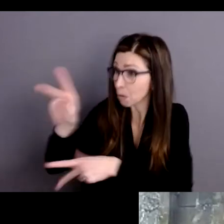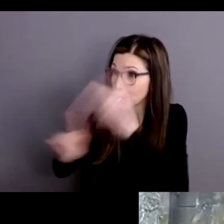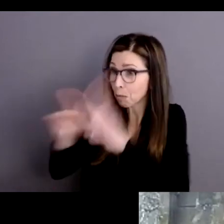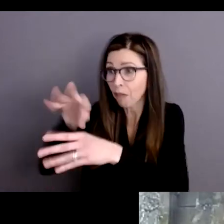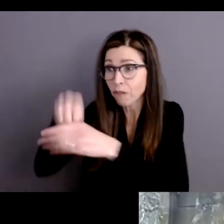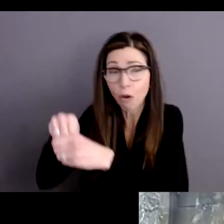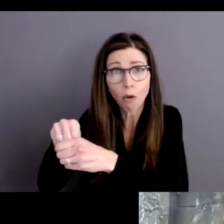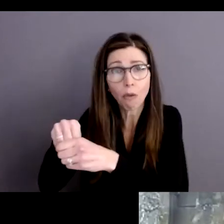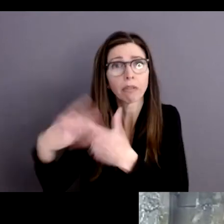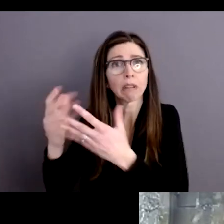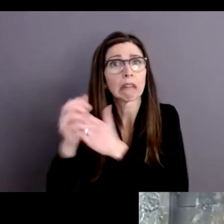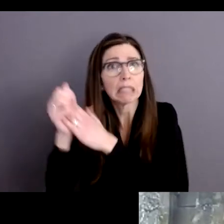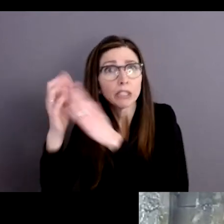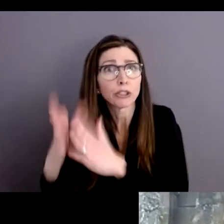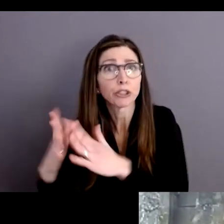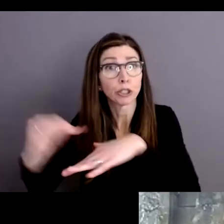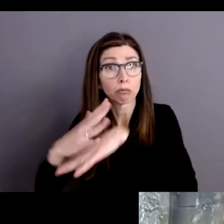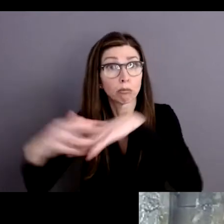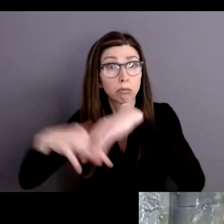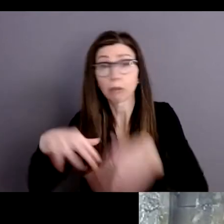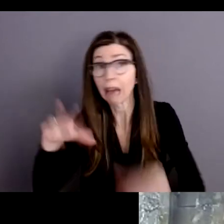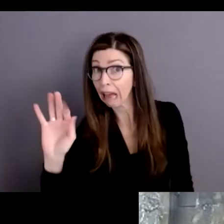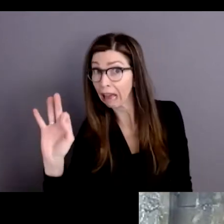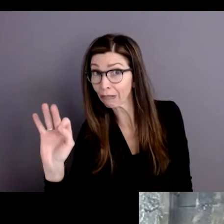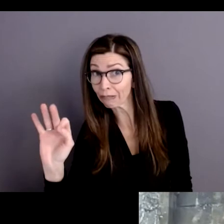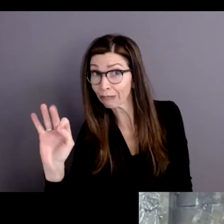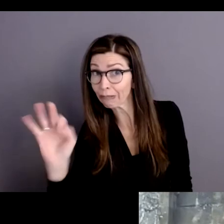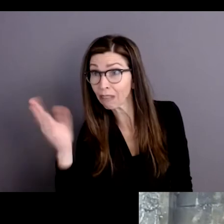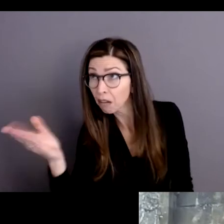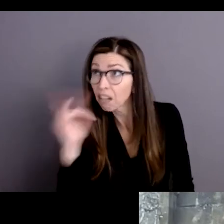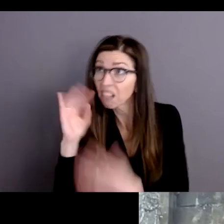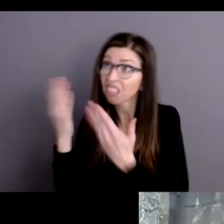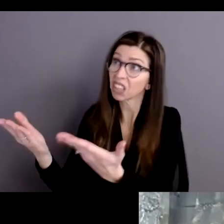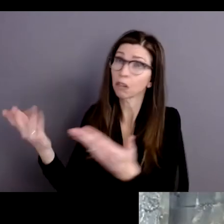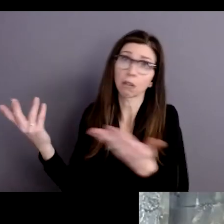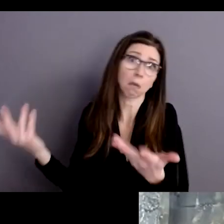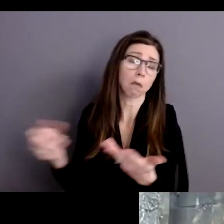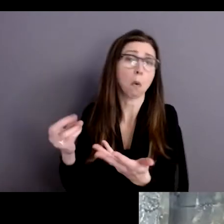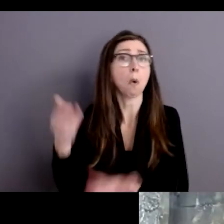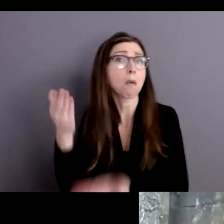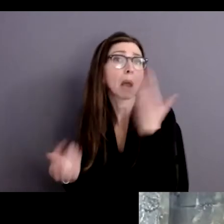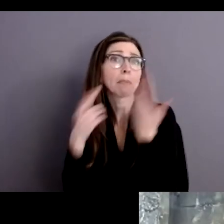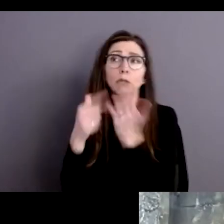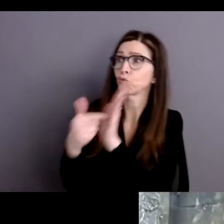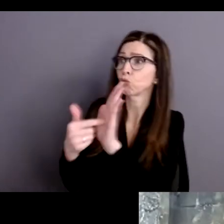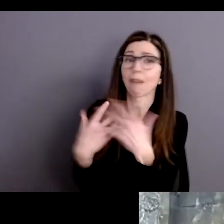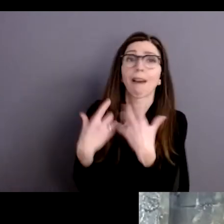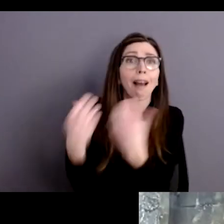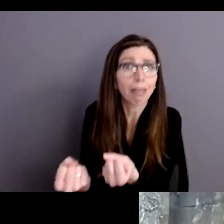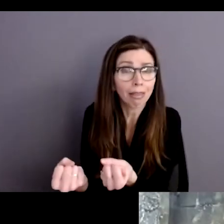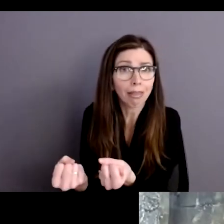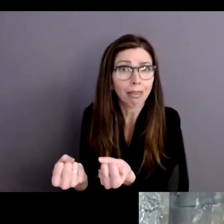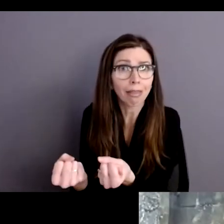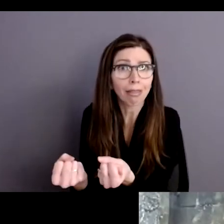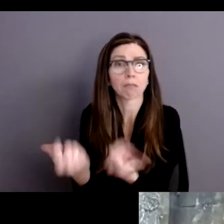so-called leaders or the folks at the various health authorities, Indigenous health